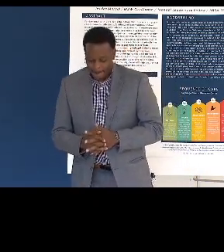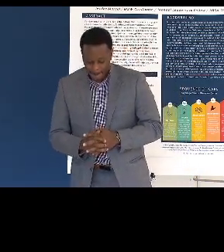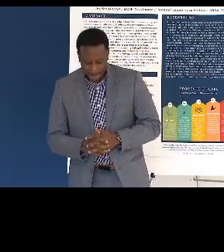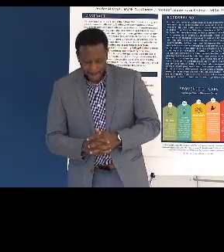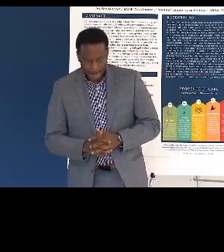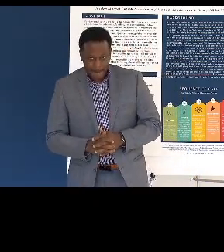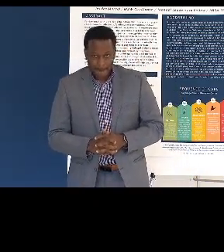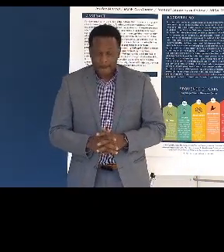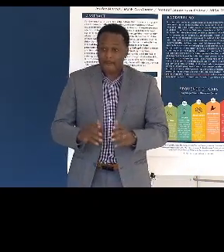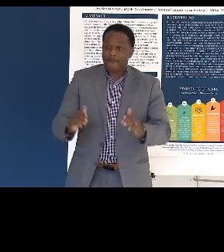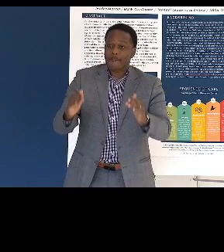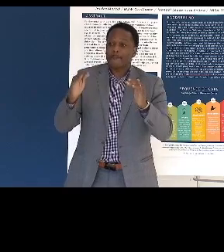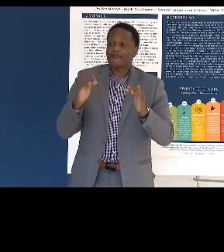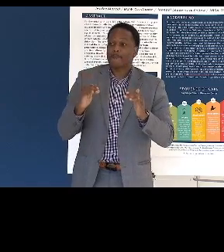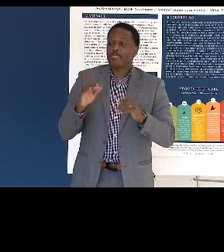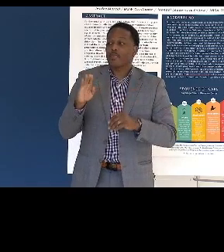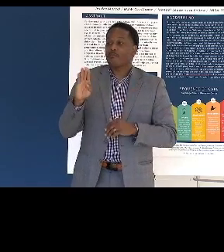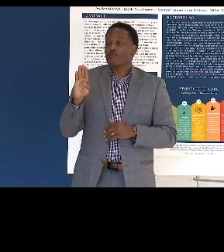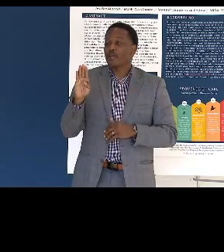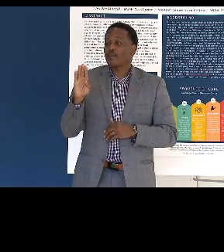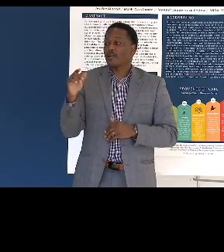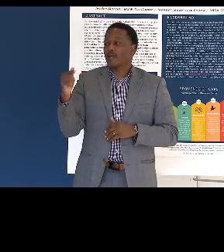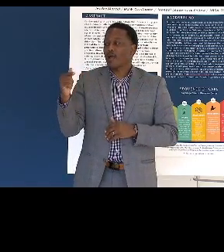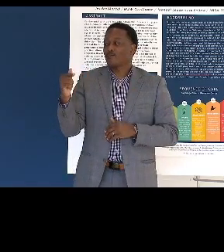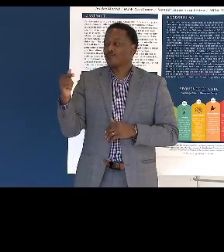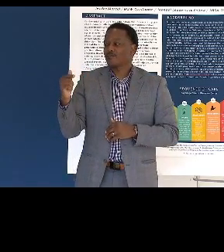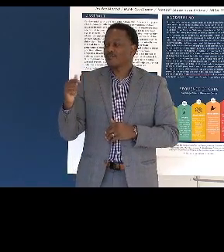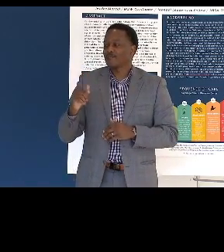And next up, we have Brad Gowans.